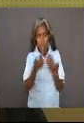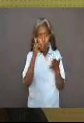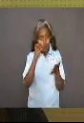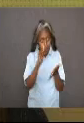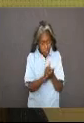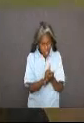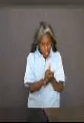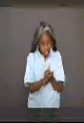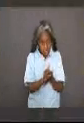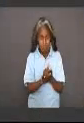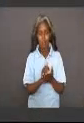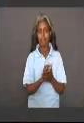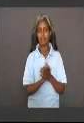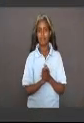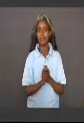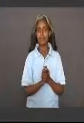that?